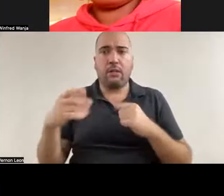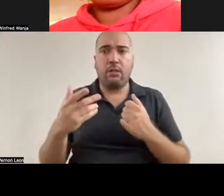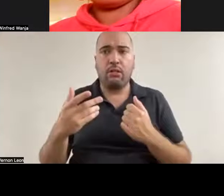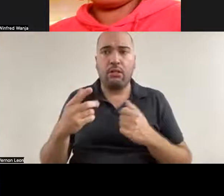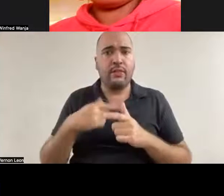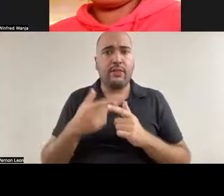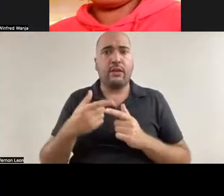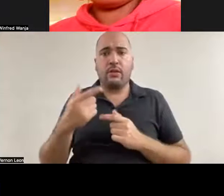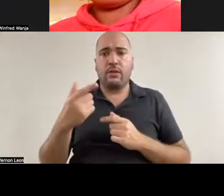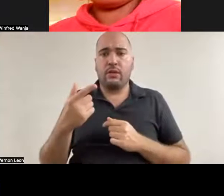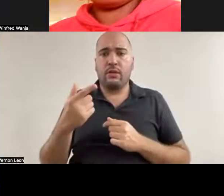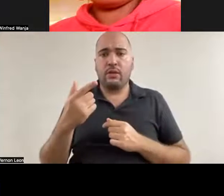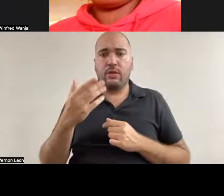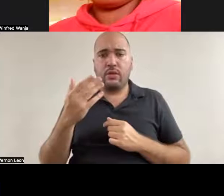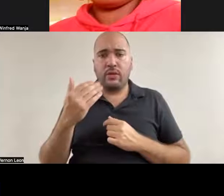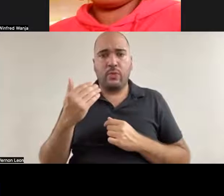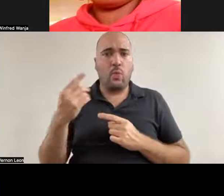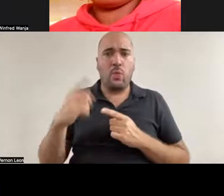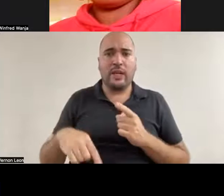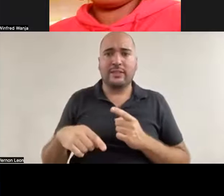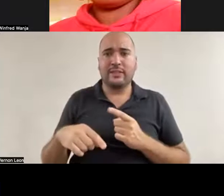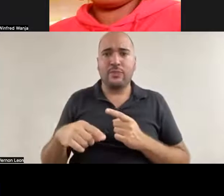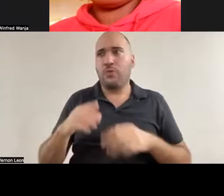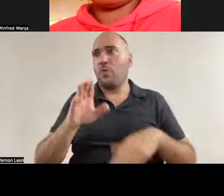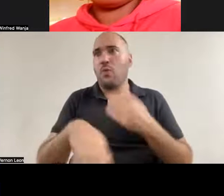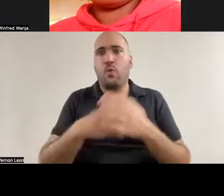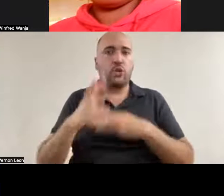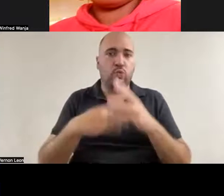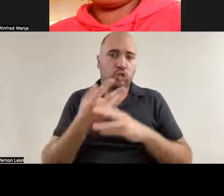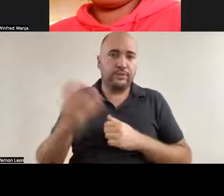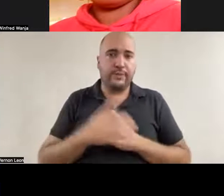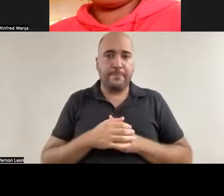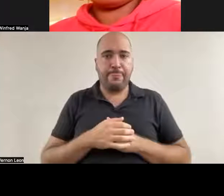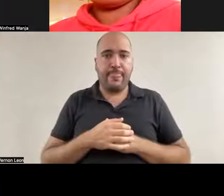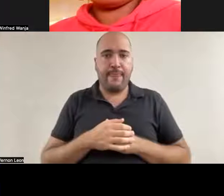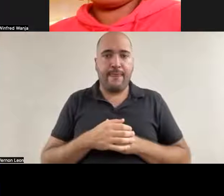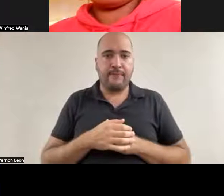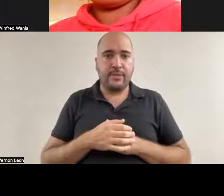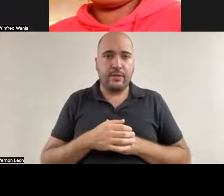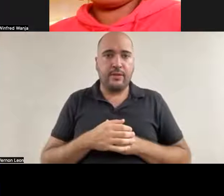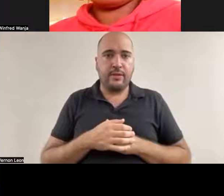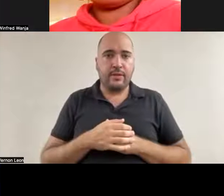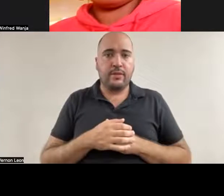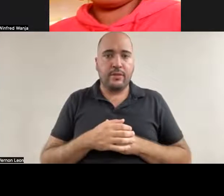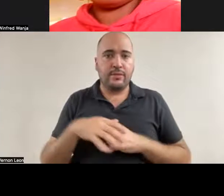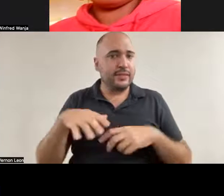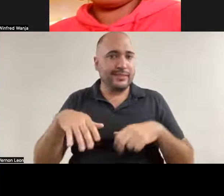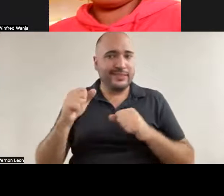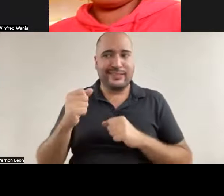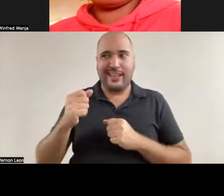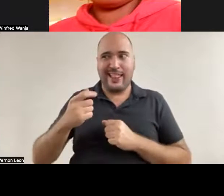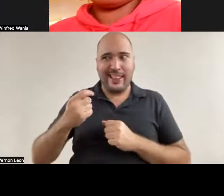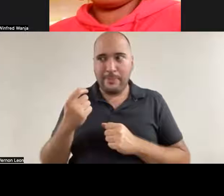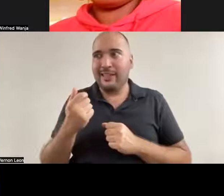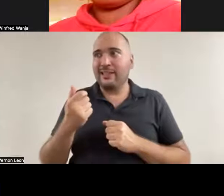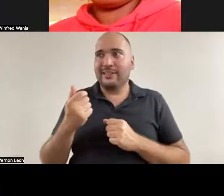then I why can't the whole world? It just takes a little effort at